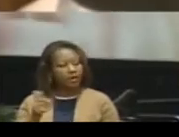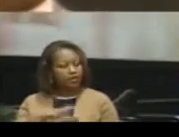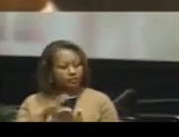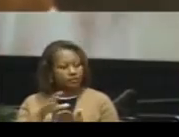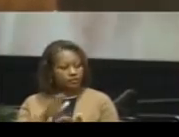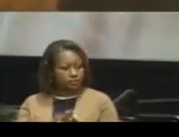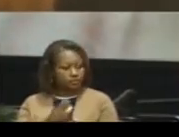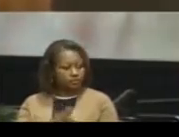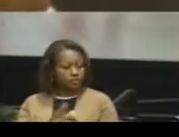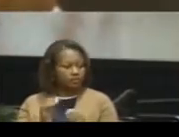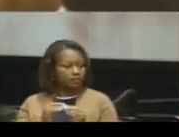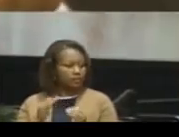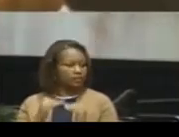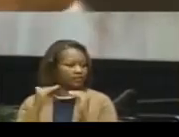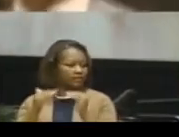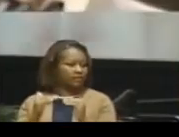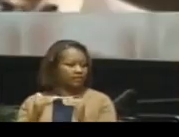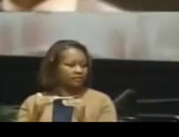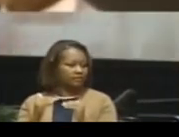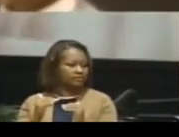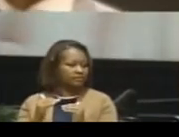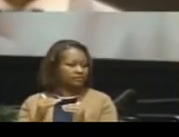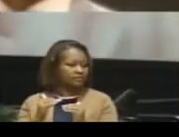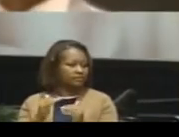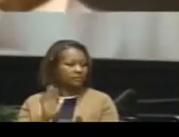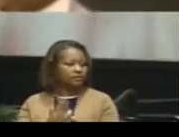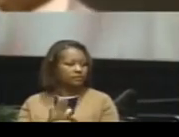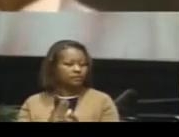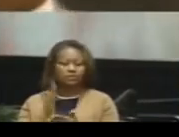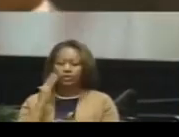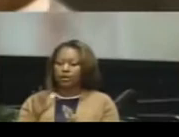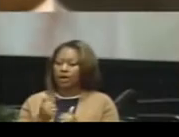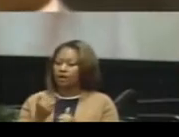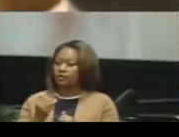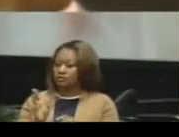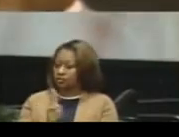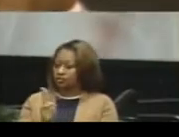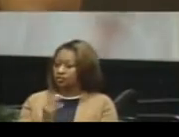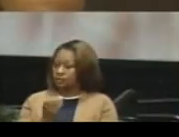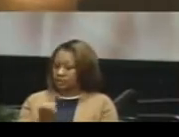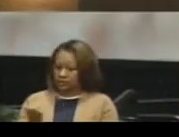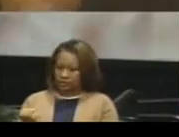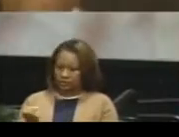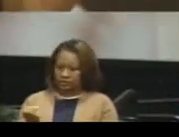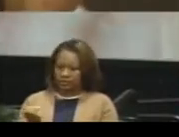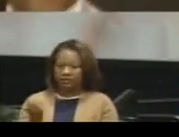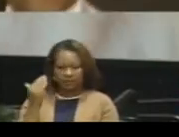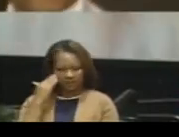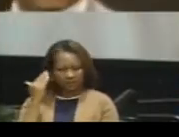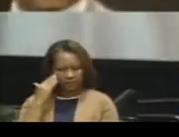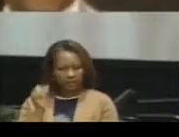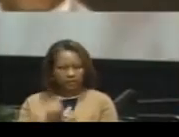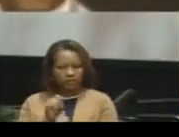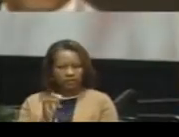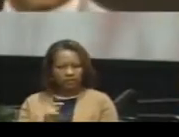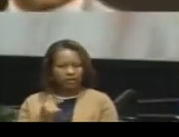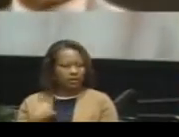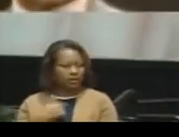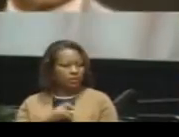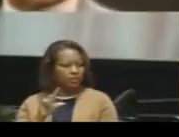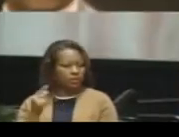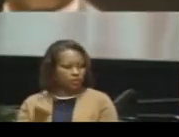that are more advanced. These students are coming out. They know how to use this equipment and everything. They're familiar with it. And we're